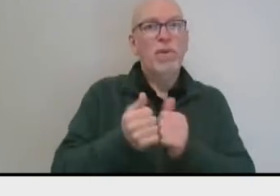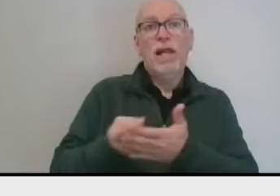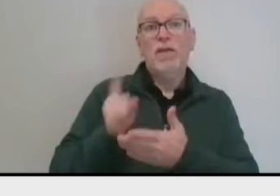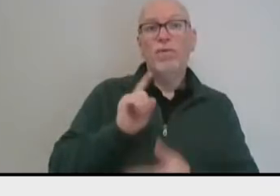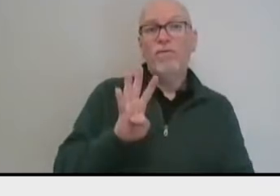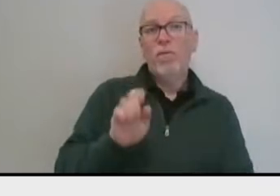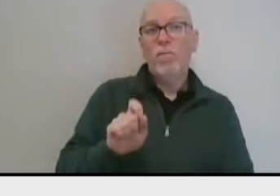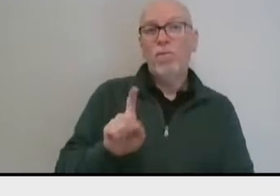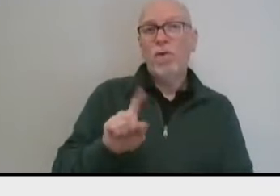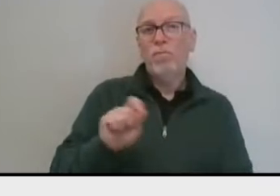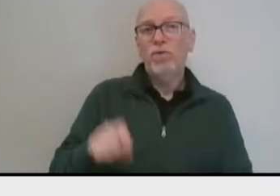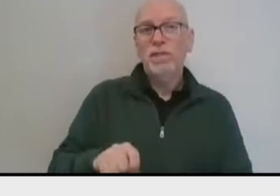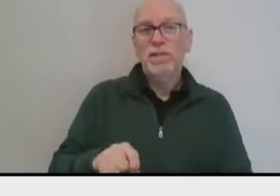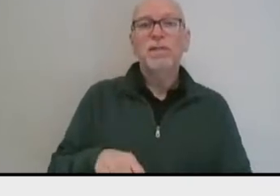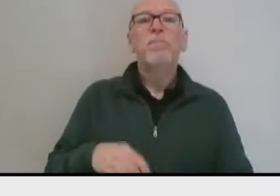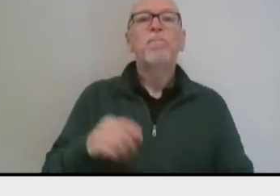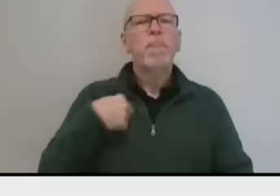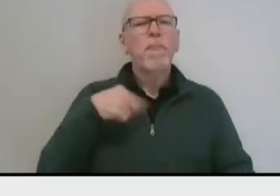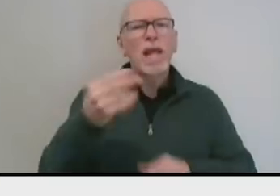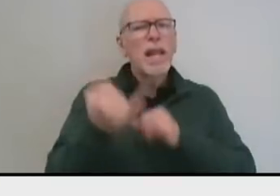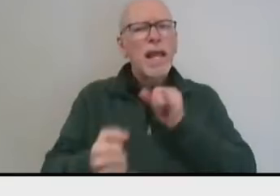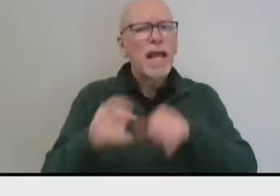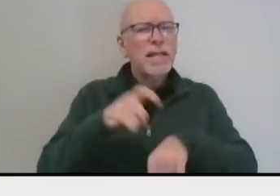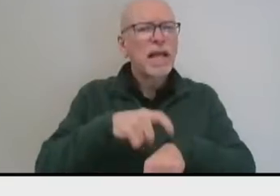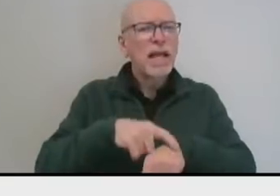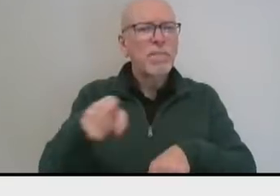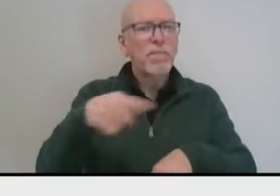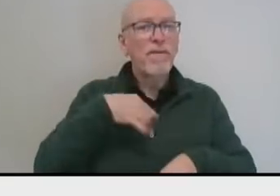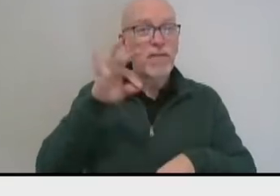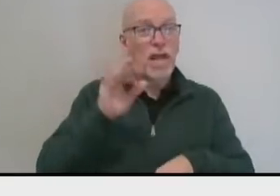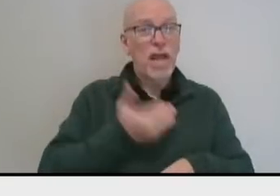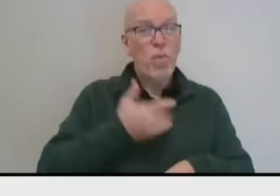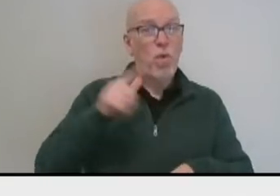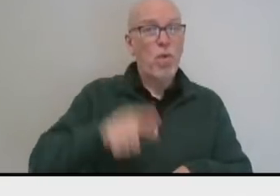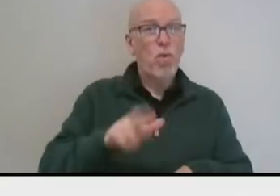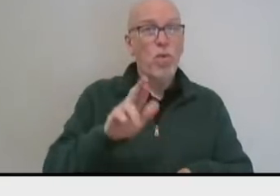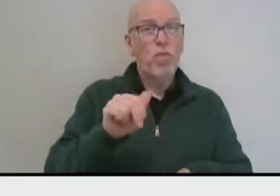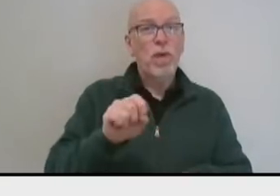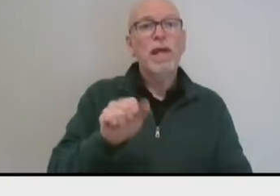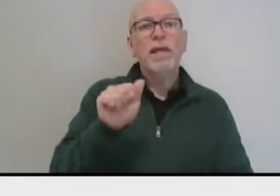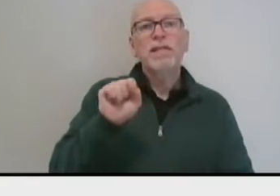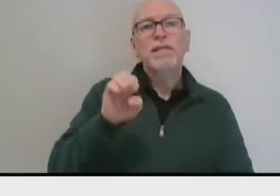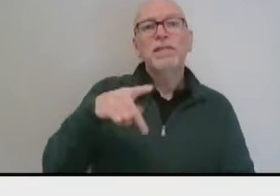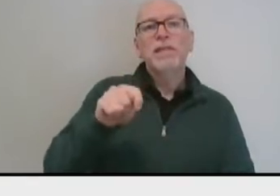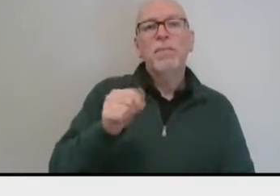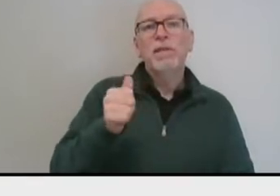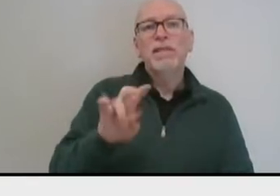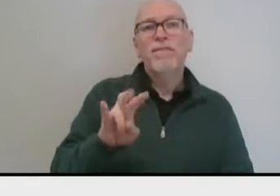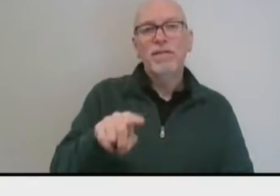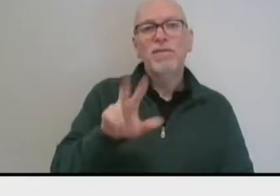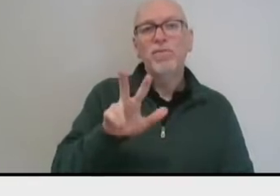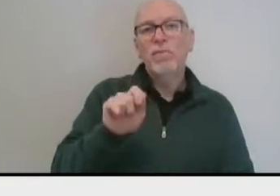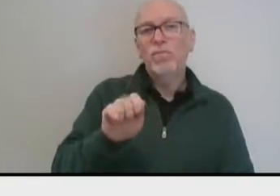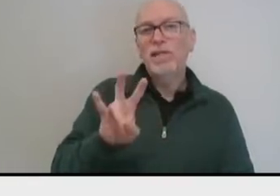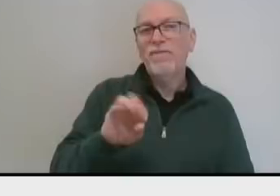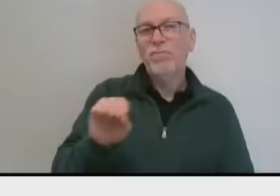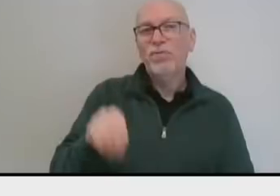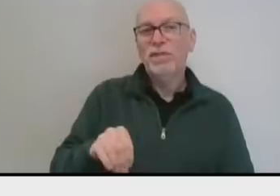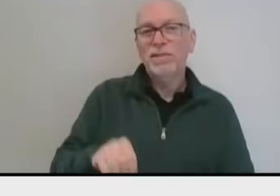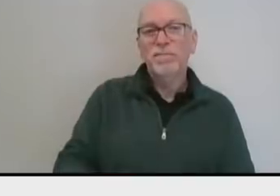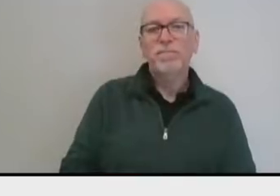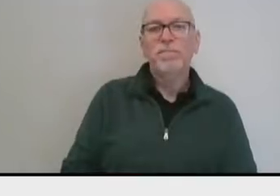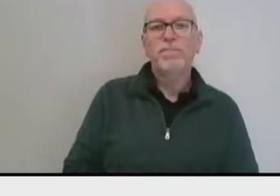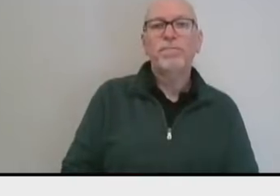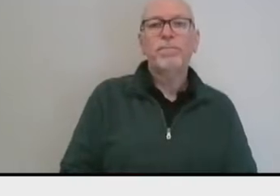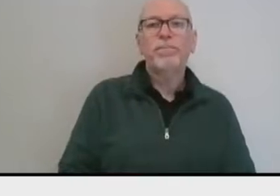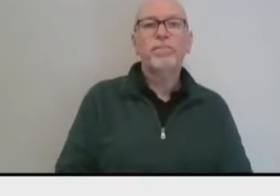4.1%. And I actually looked up the last time I could find a rate that low was on September 17th at 3.7%. We